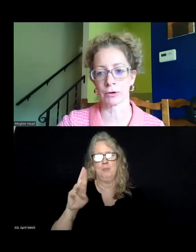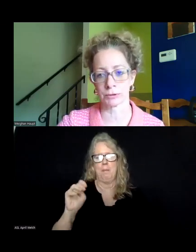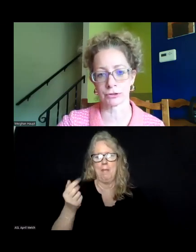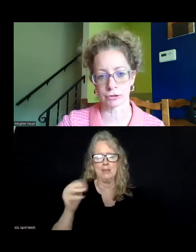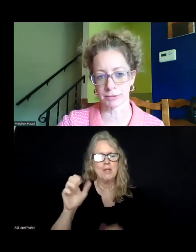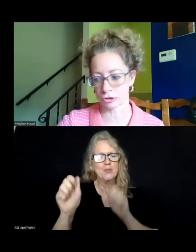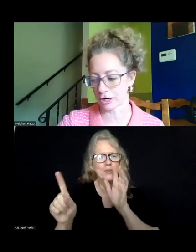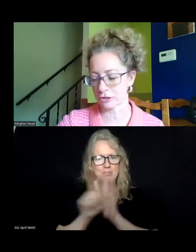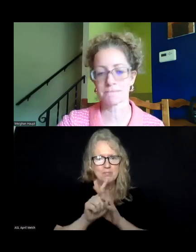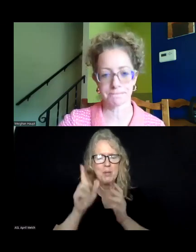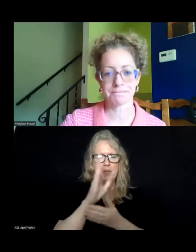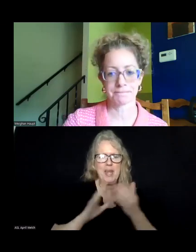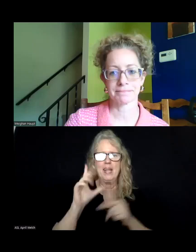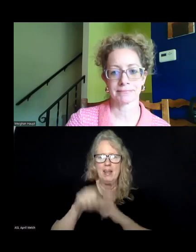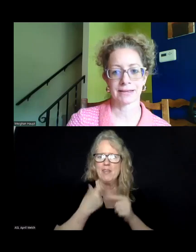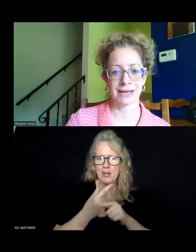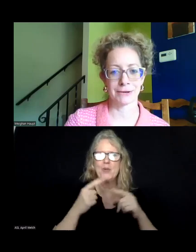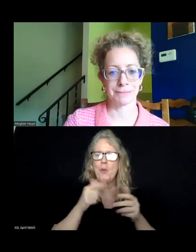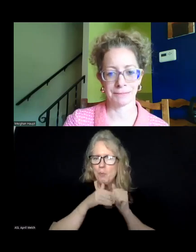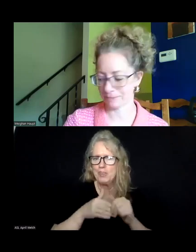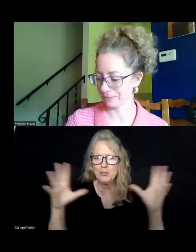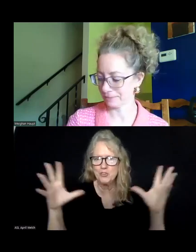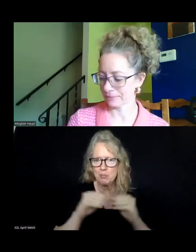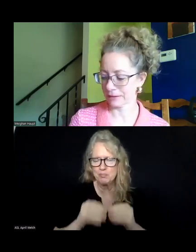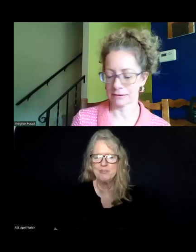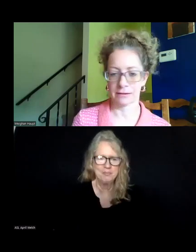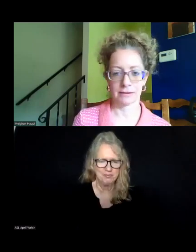of the Global Leadership Exchange. Thank you.